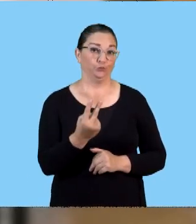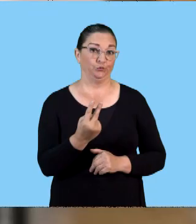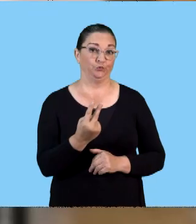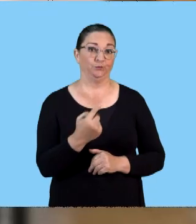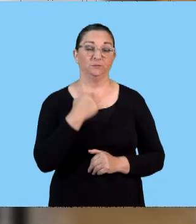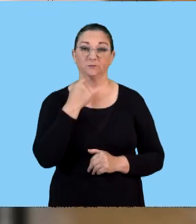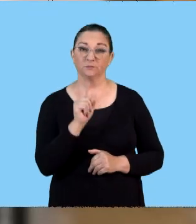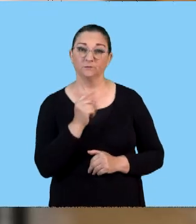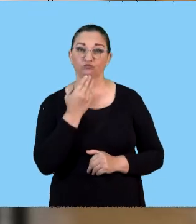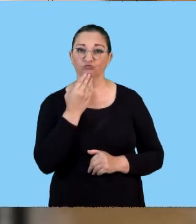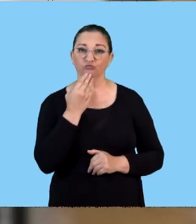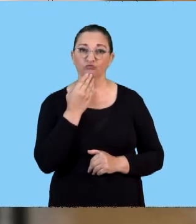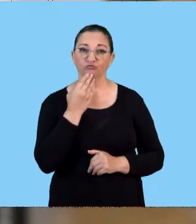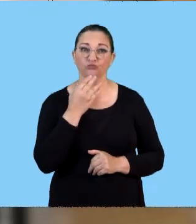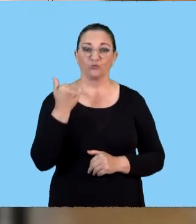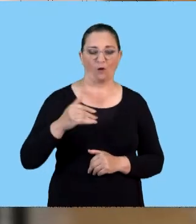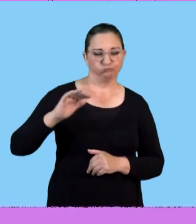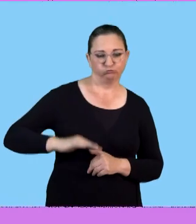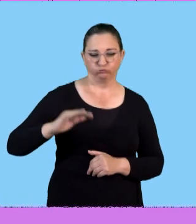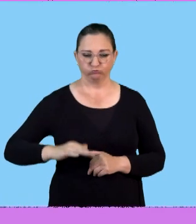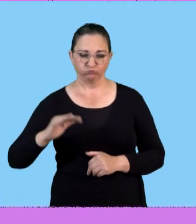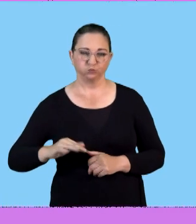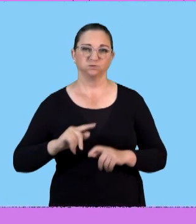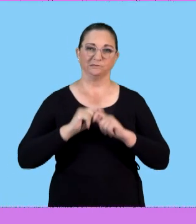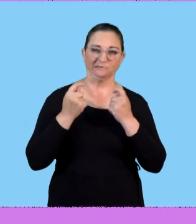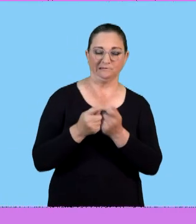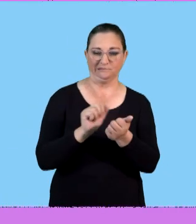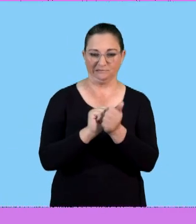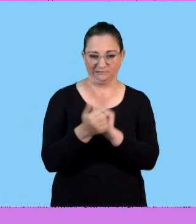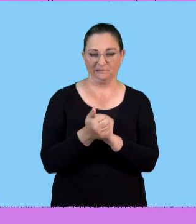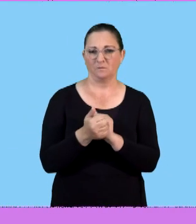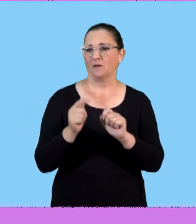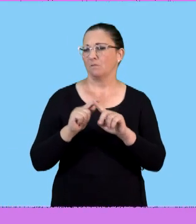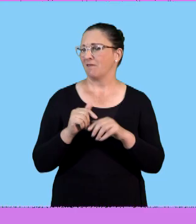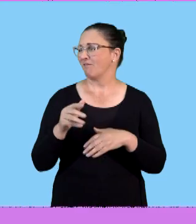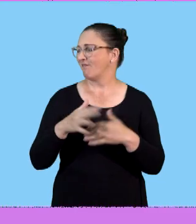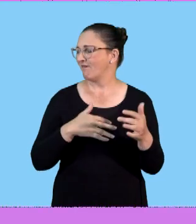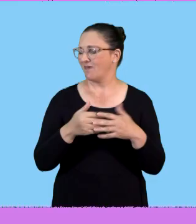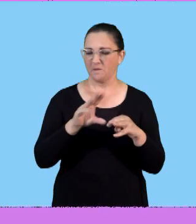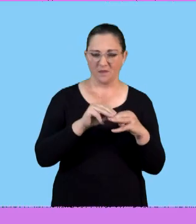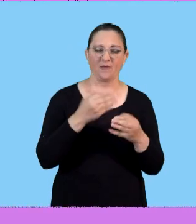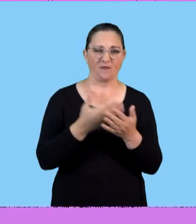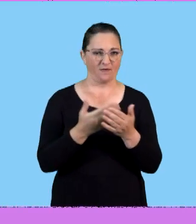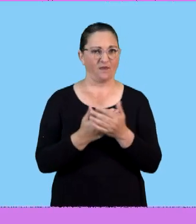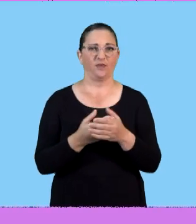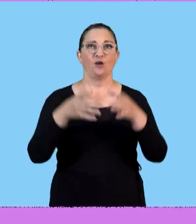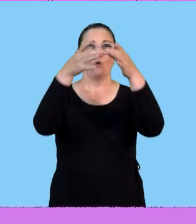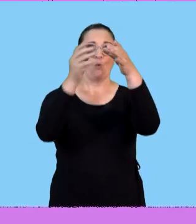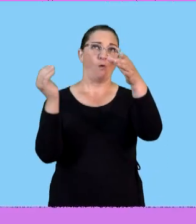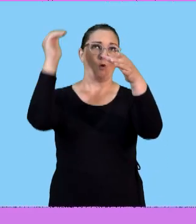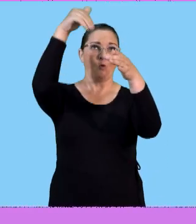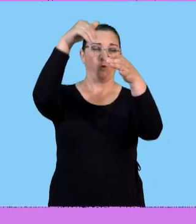Right, so here, question number 2. We are saying basketball is a team sport which any member of the team can